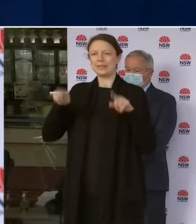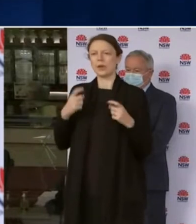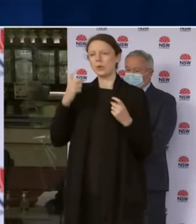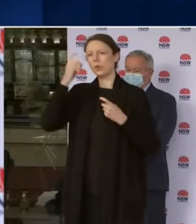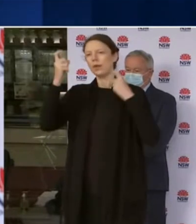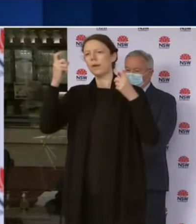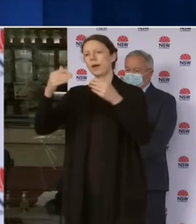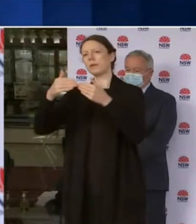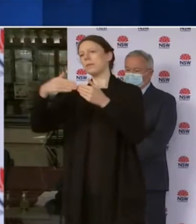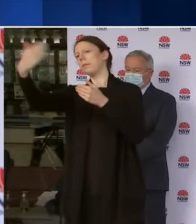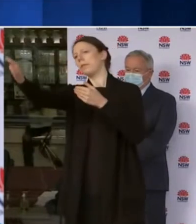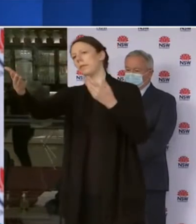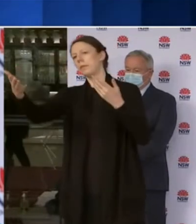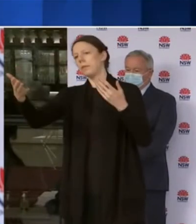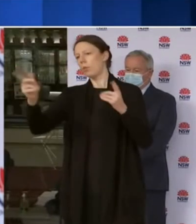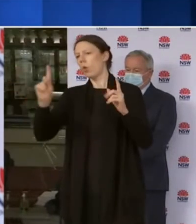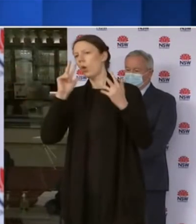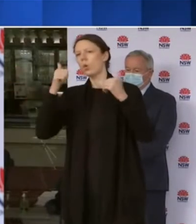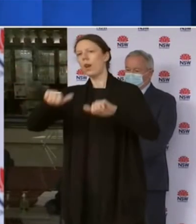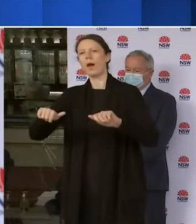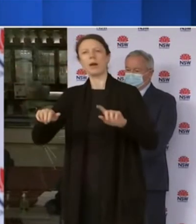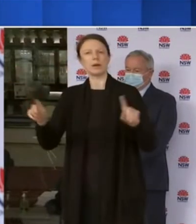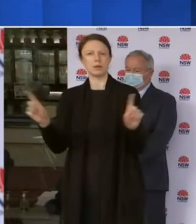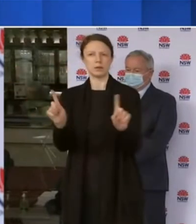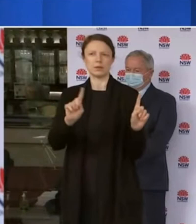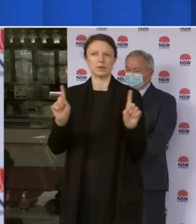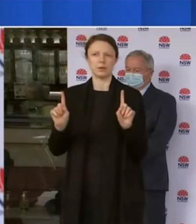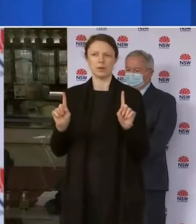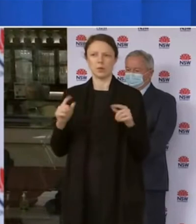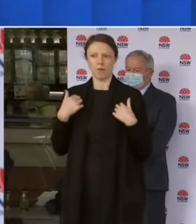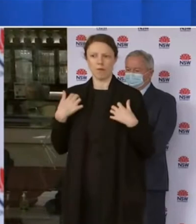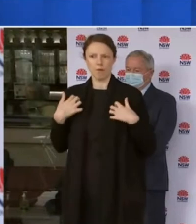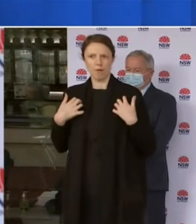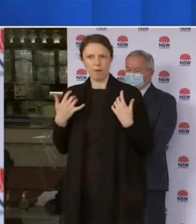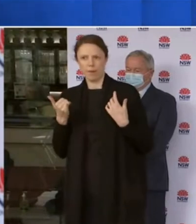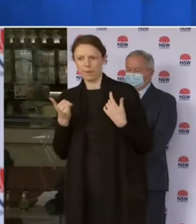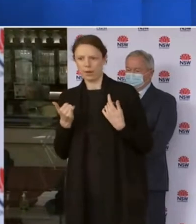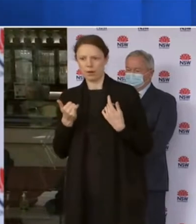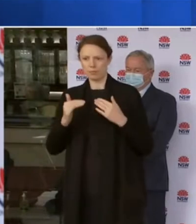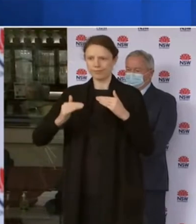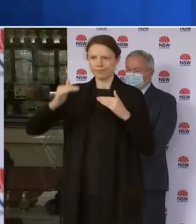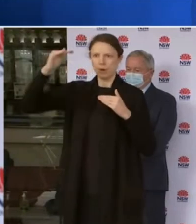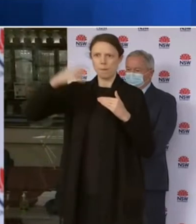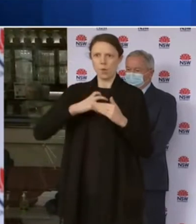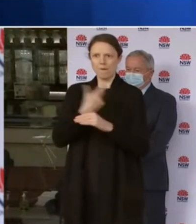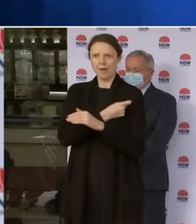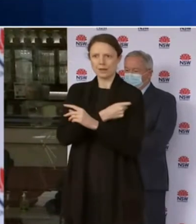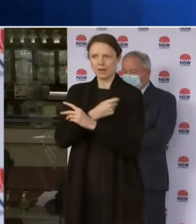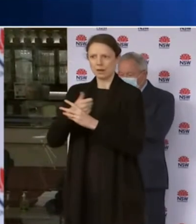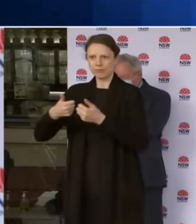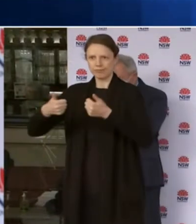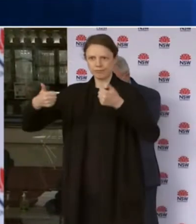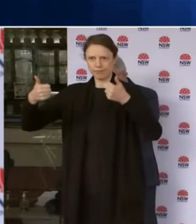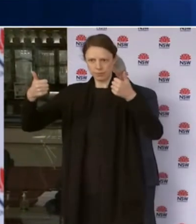of course, it's early days, but we're looking forward to being able to think about what life looks like after the lockdown because this